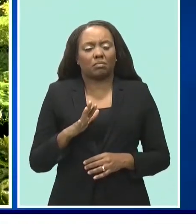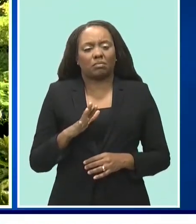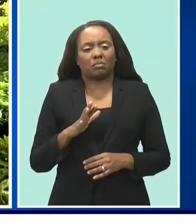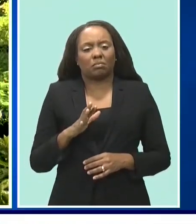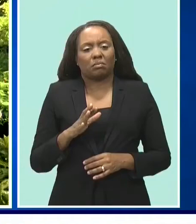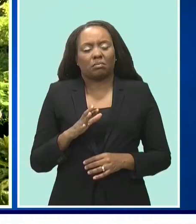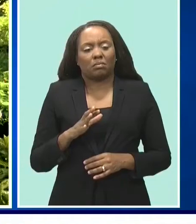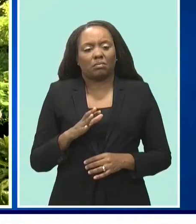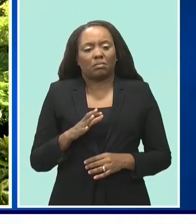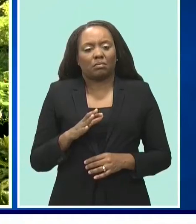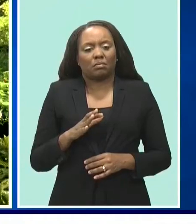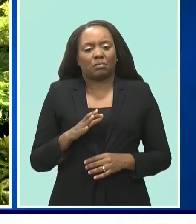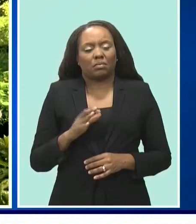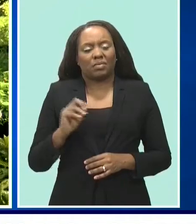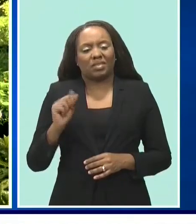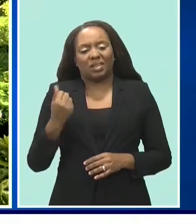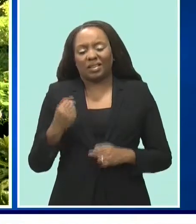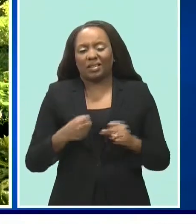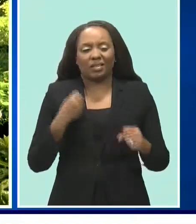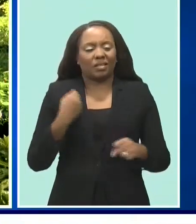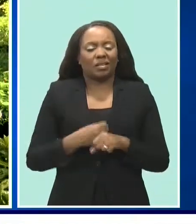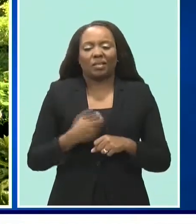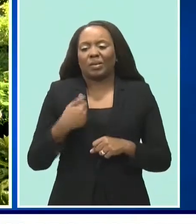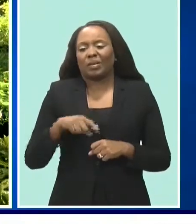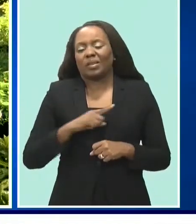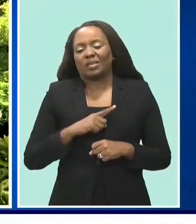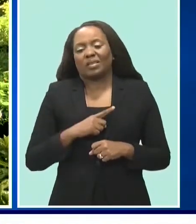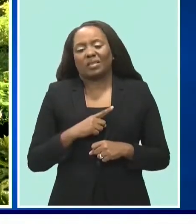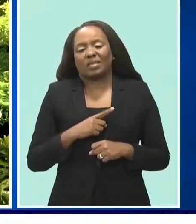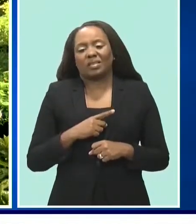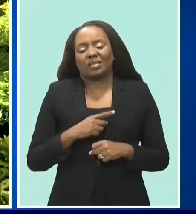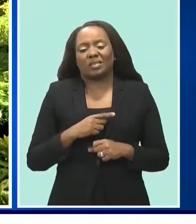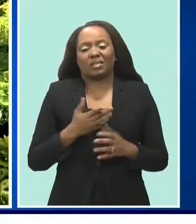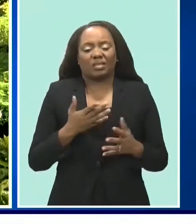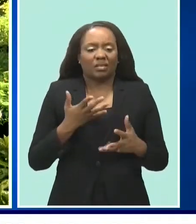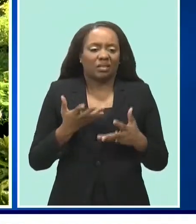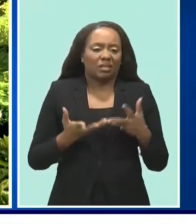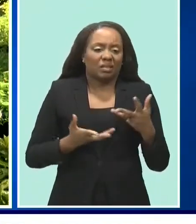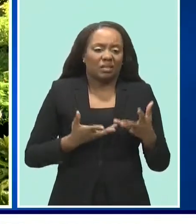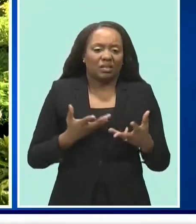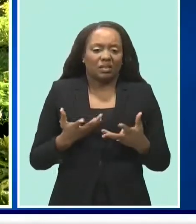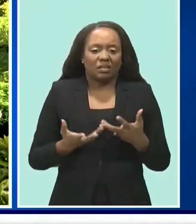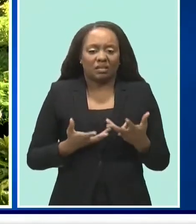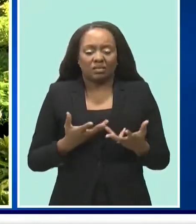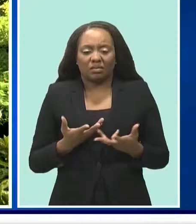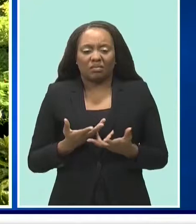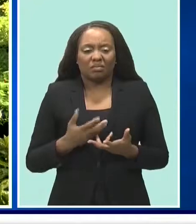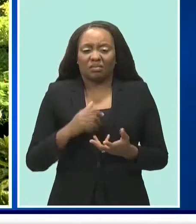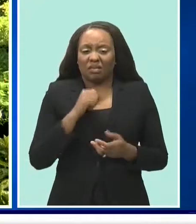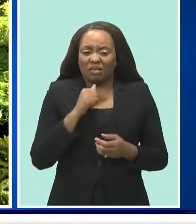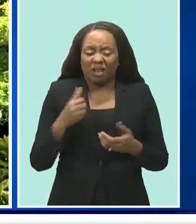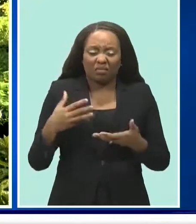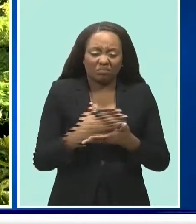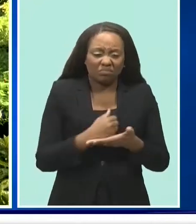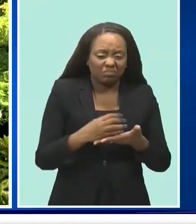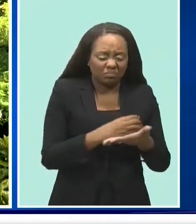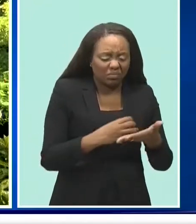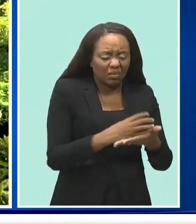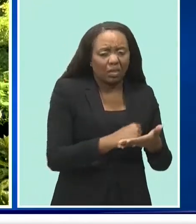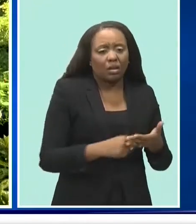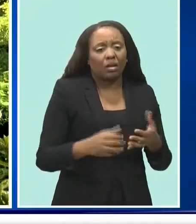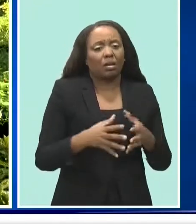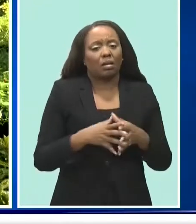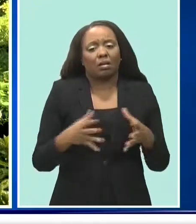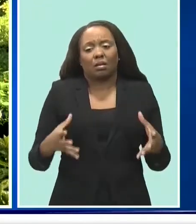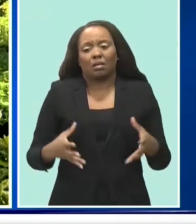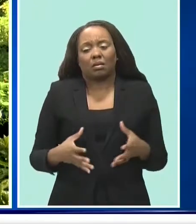absolutely, just holding on. We had originally double our staff, and so we had to let a lot of people